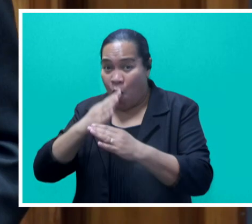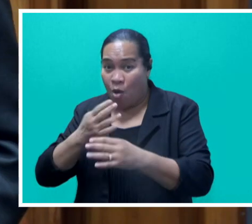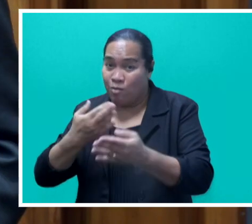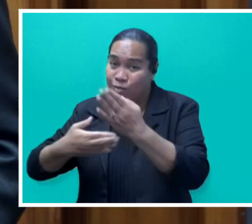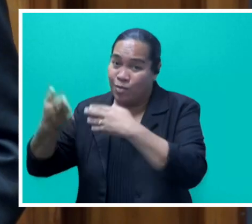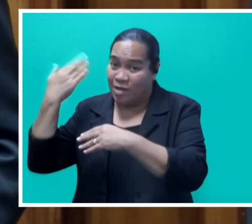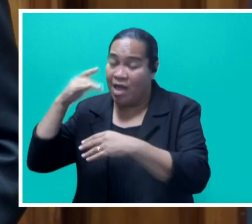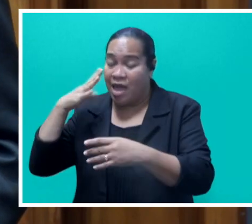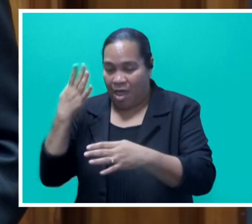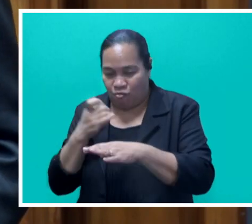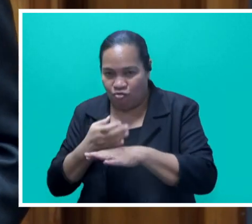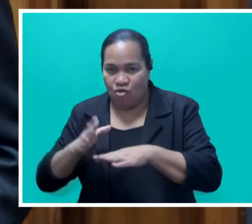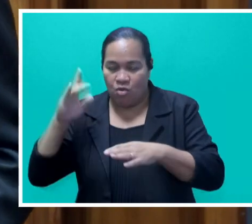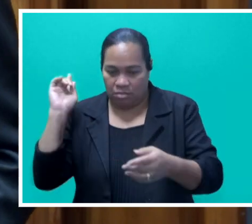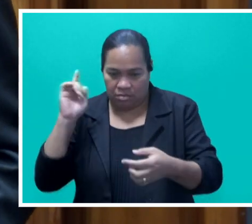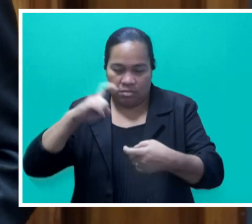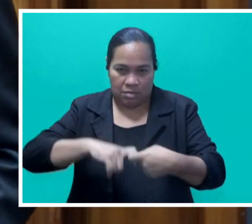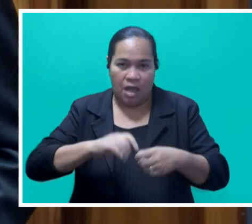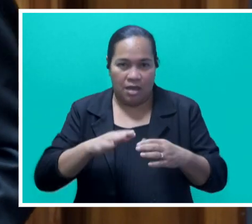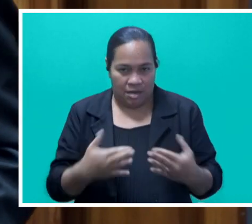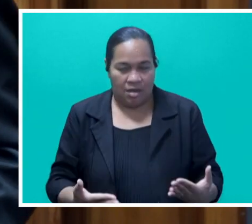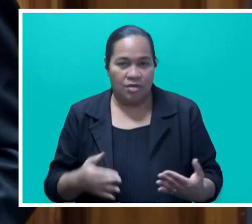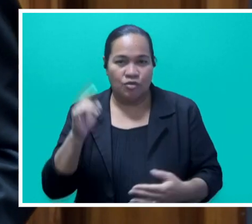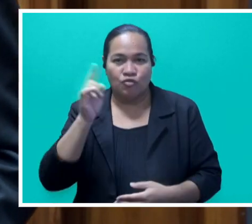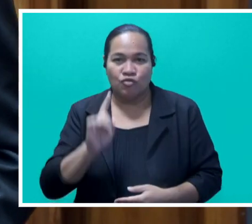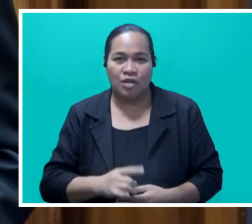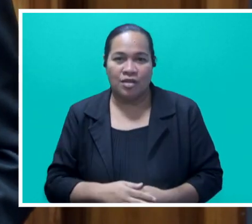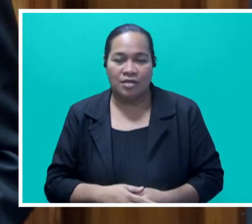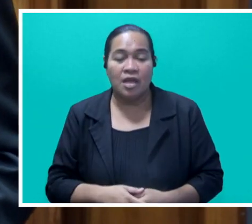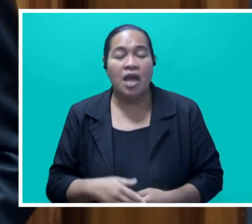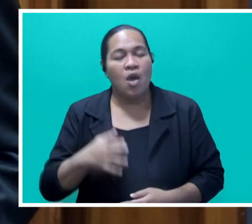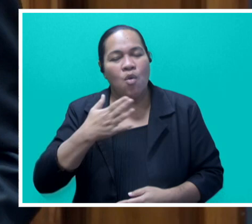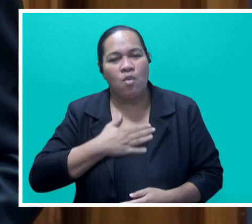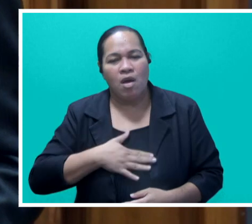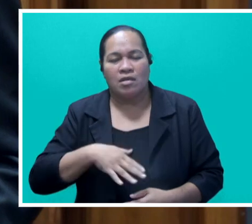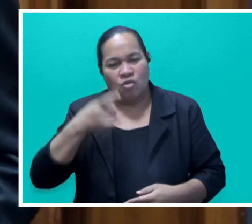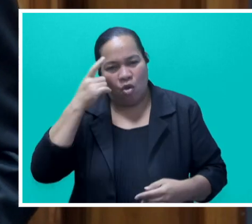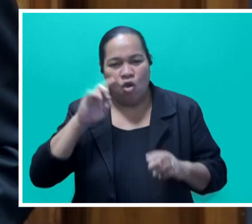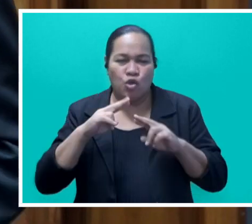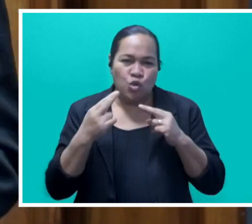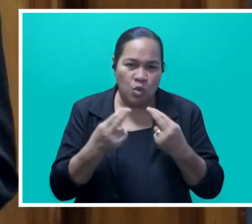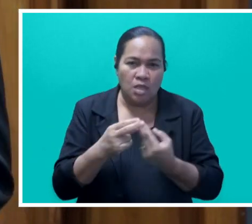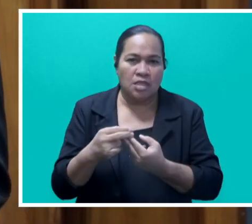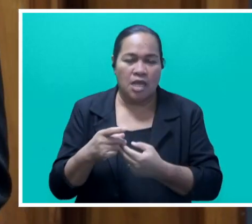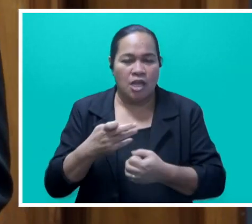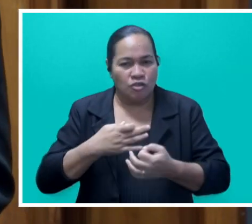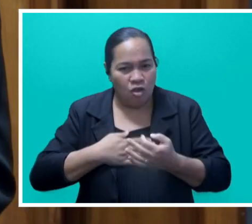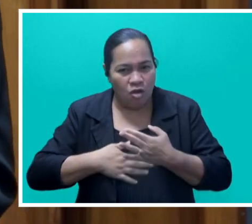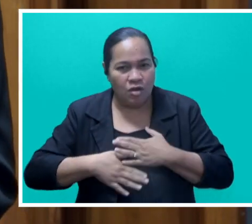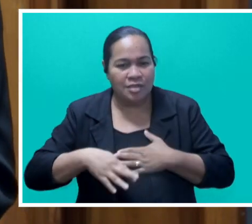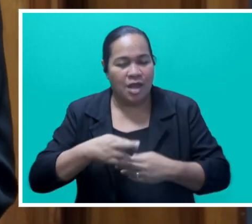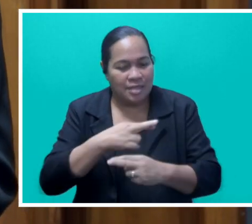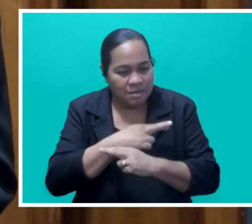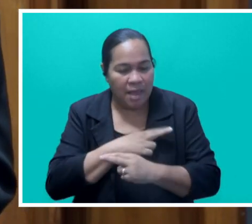and renewal exists today. It calls for unity, tolerance, and respect for each